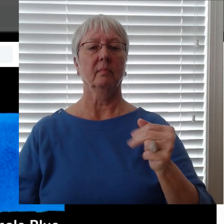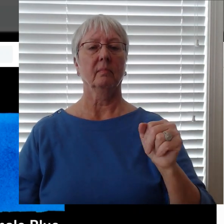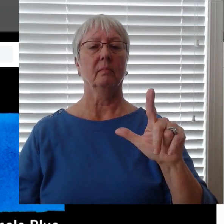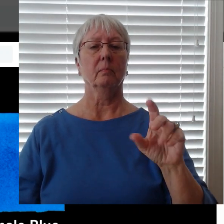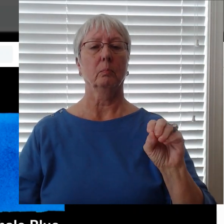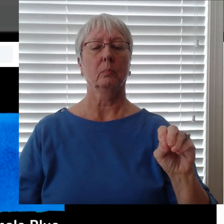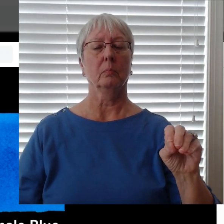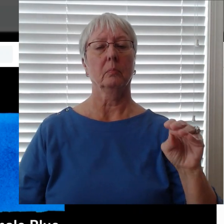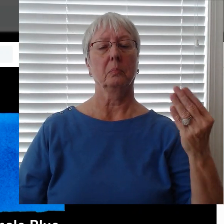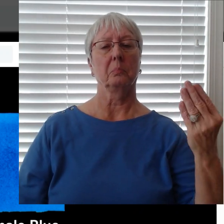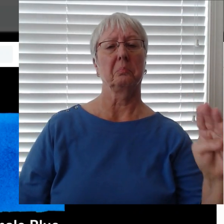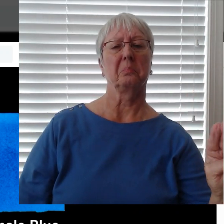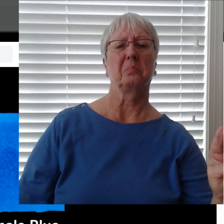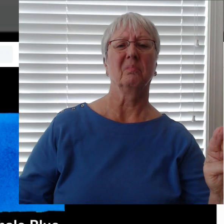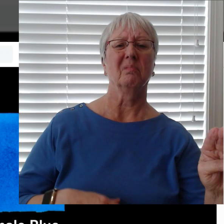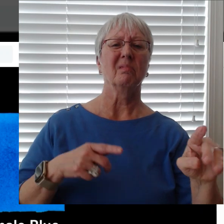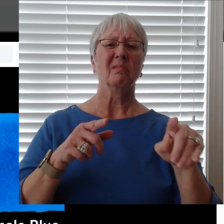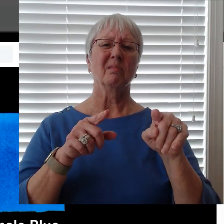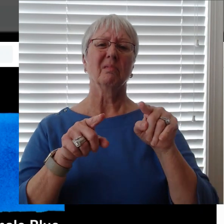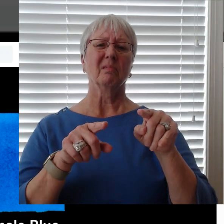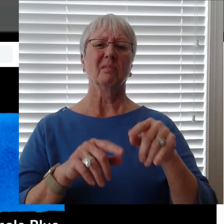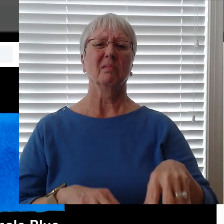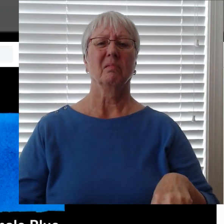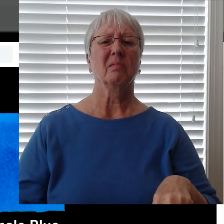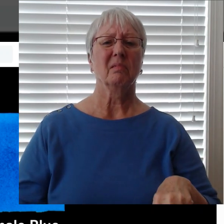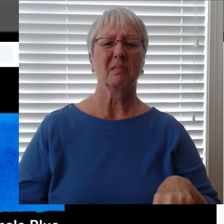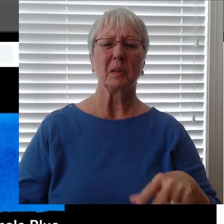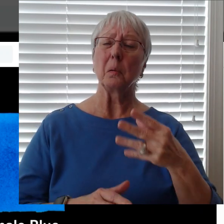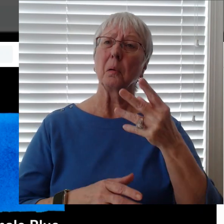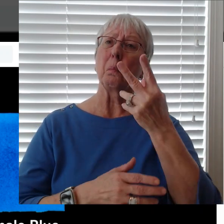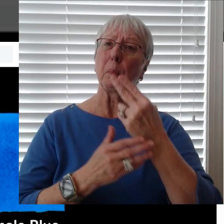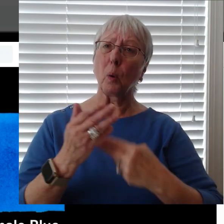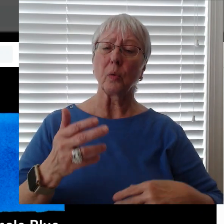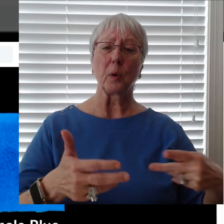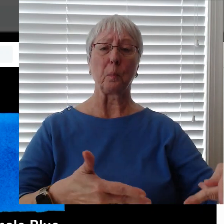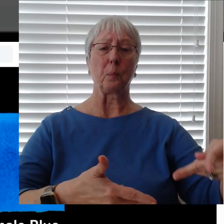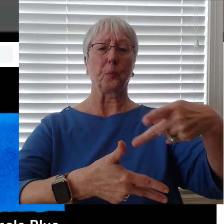but ultramarine is closer to purple than phthalo blue.